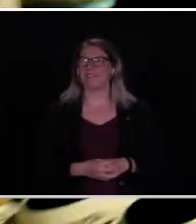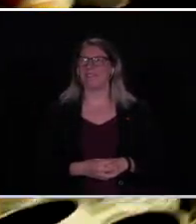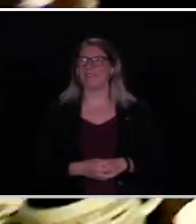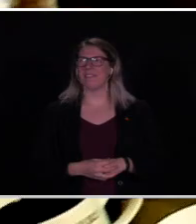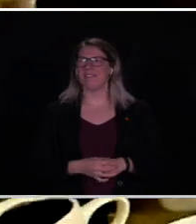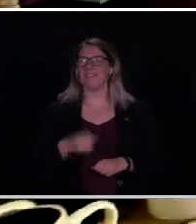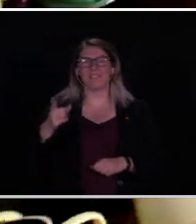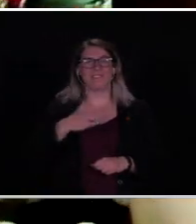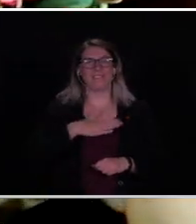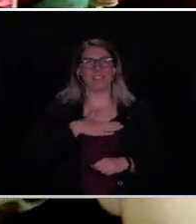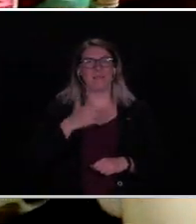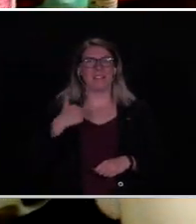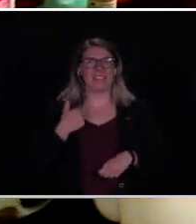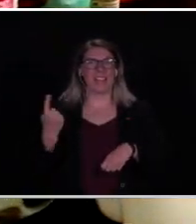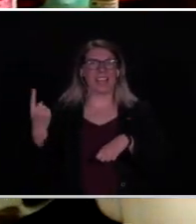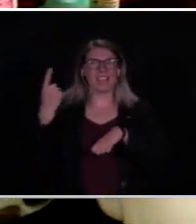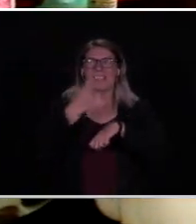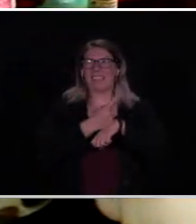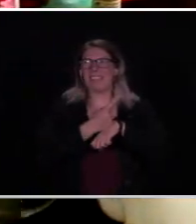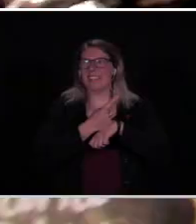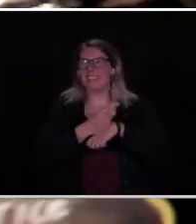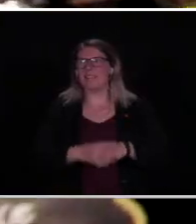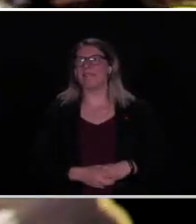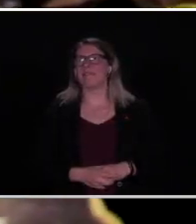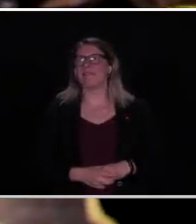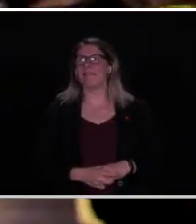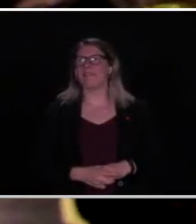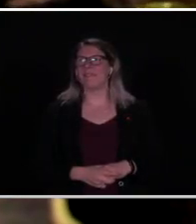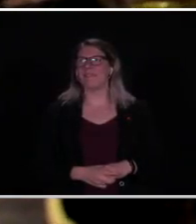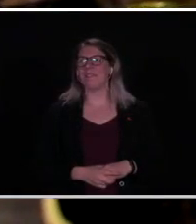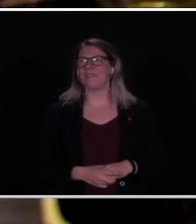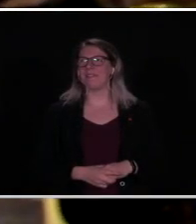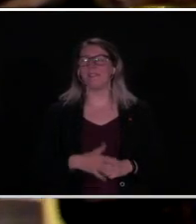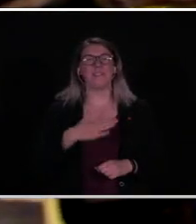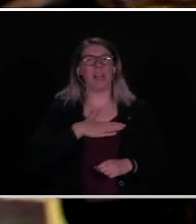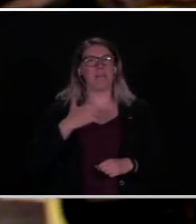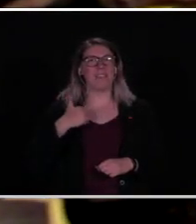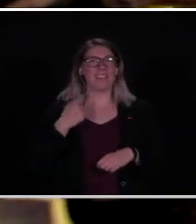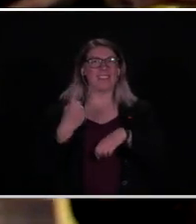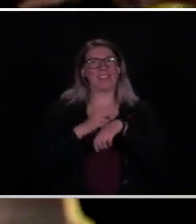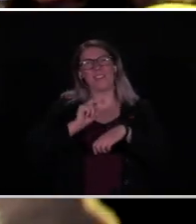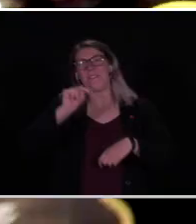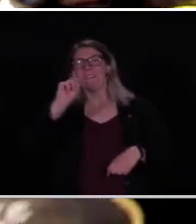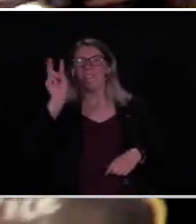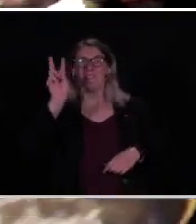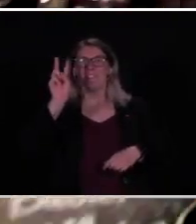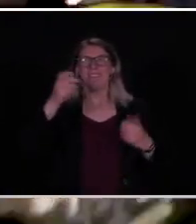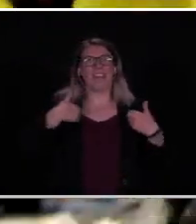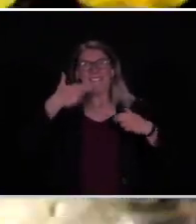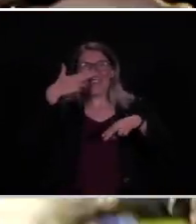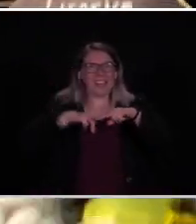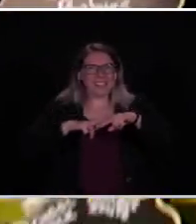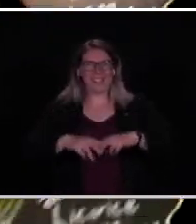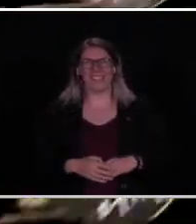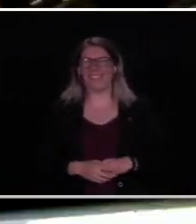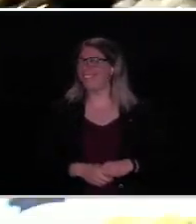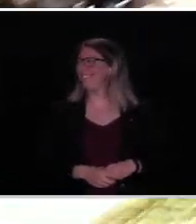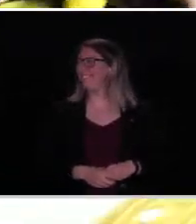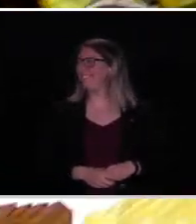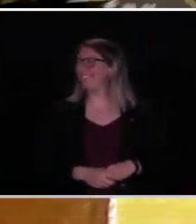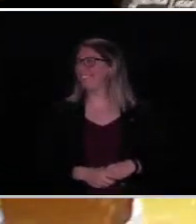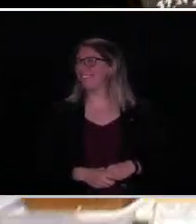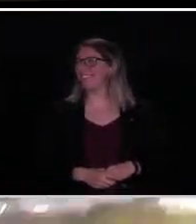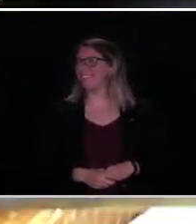Happy Canada Day from Essential Kitchenware. Happy Canada Day, North Vancouver. Have fun.